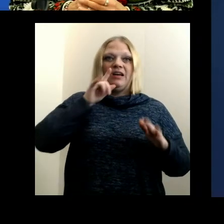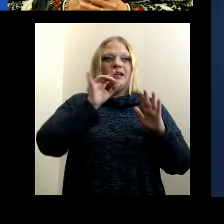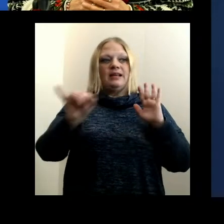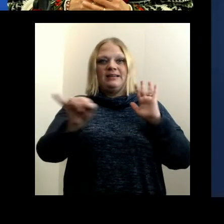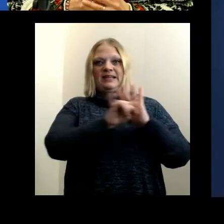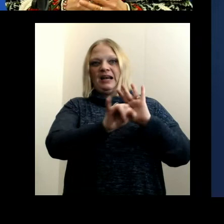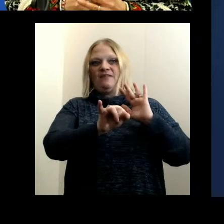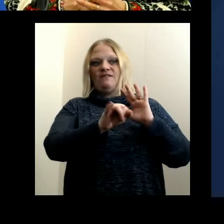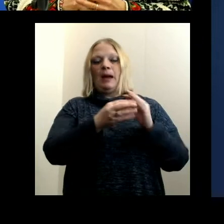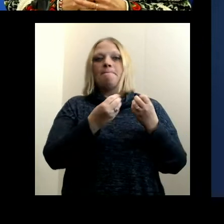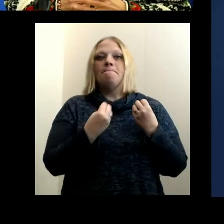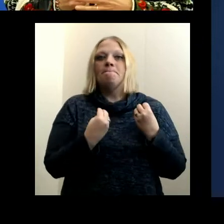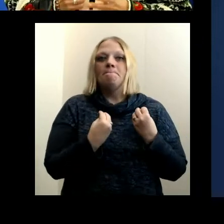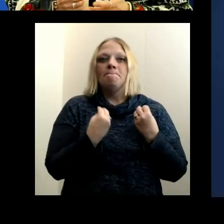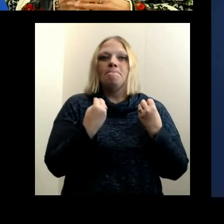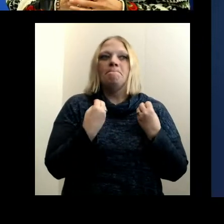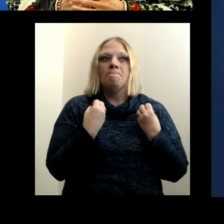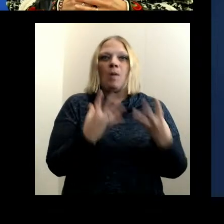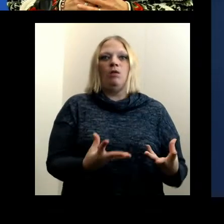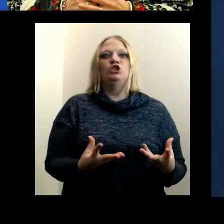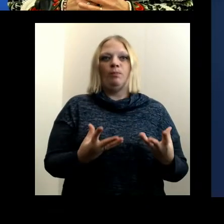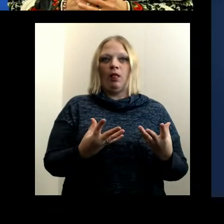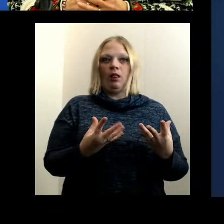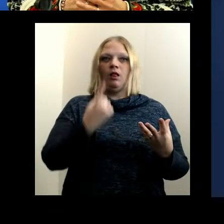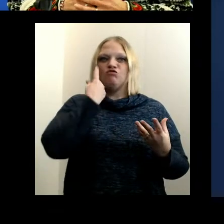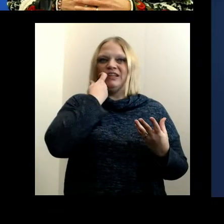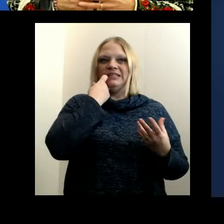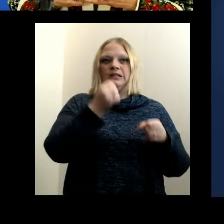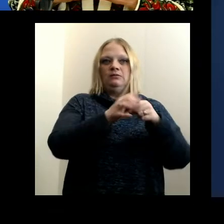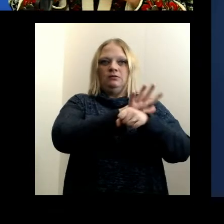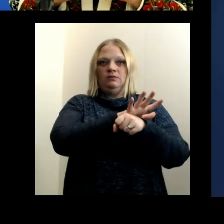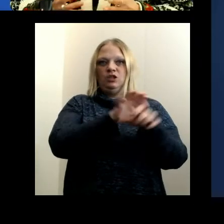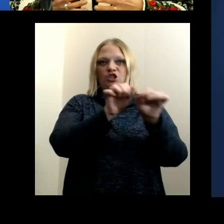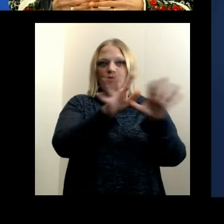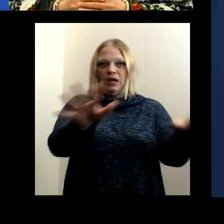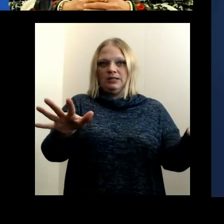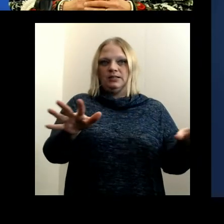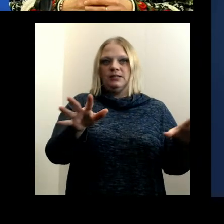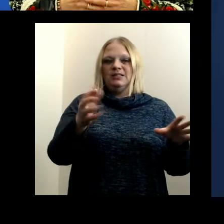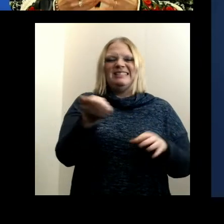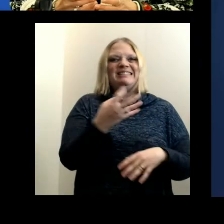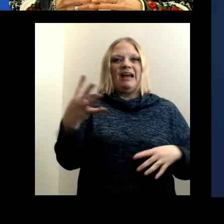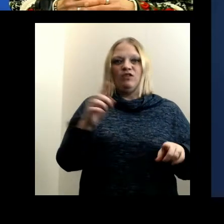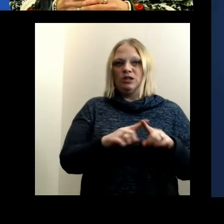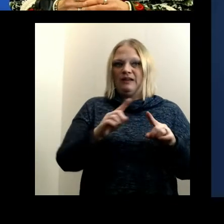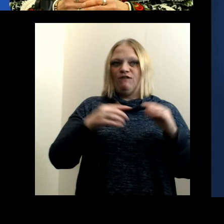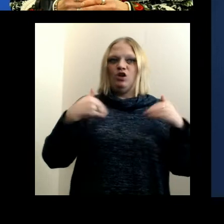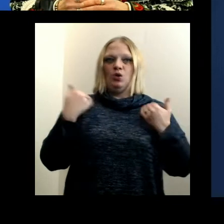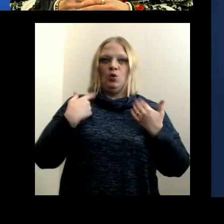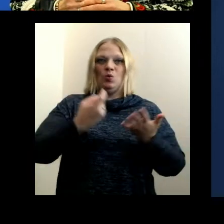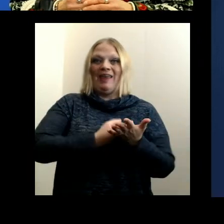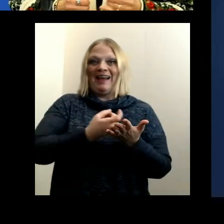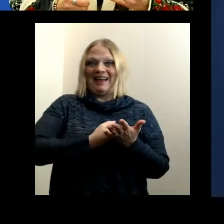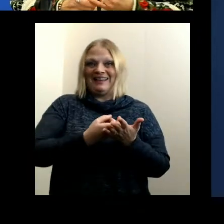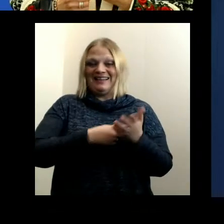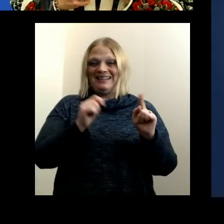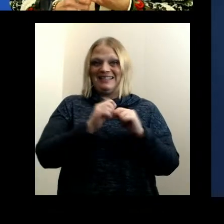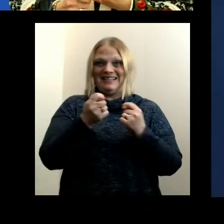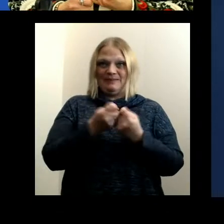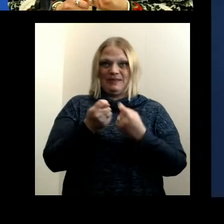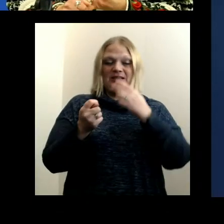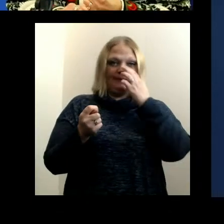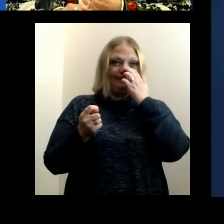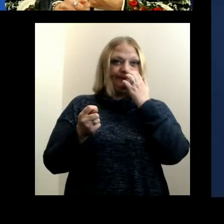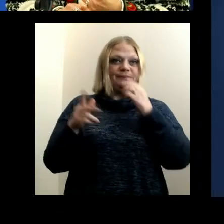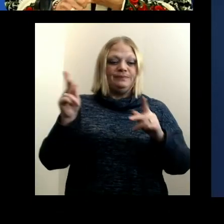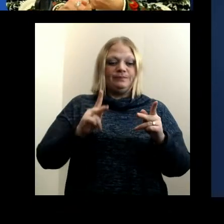multiple recent COVID-19 outbreaks among several different youth hockey teams. And I mean, people